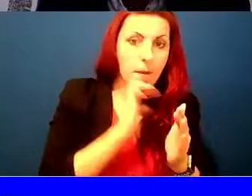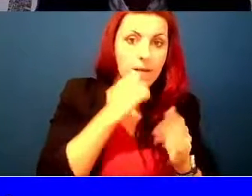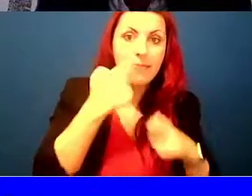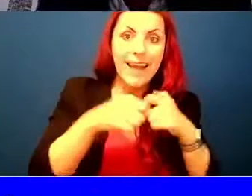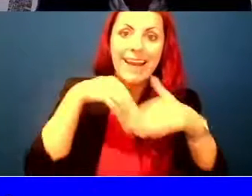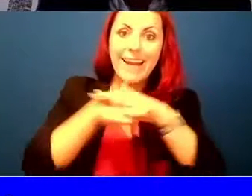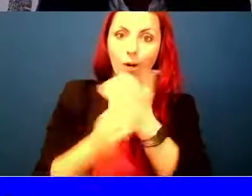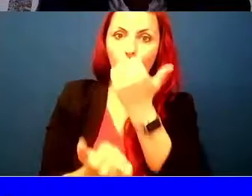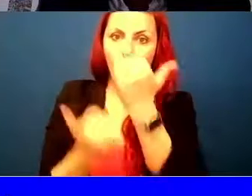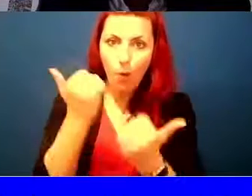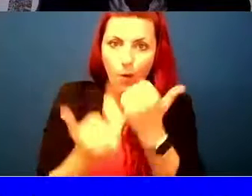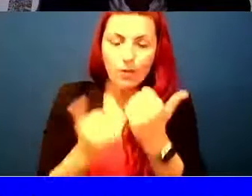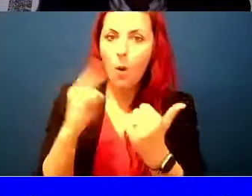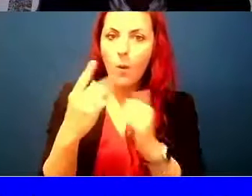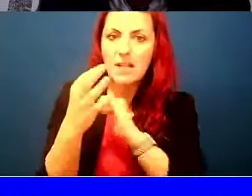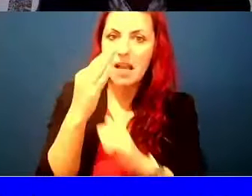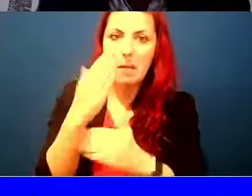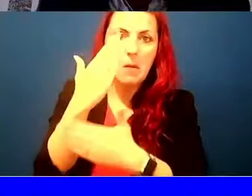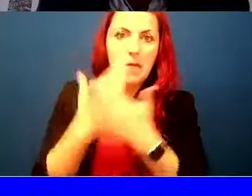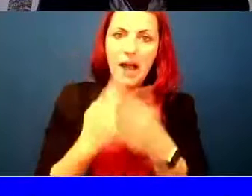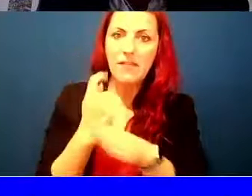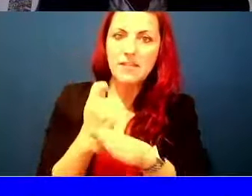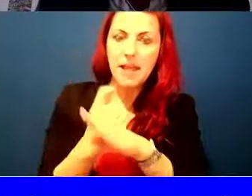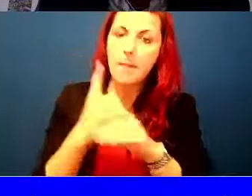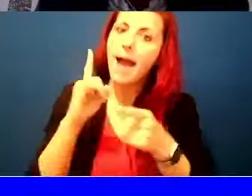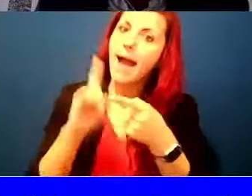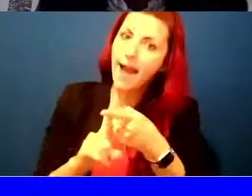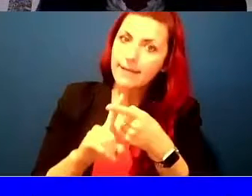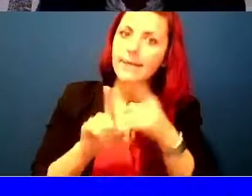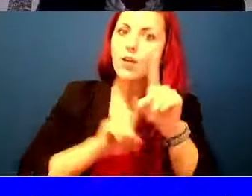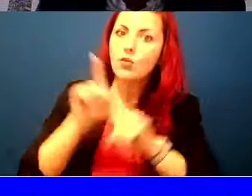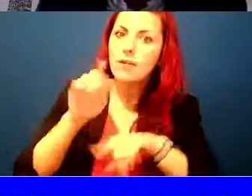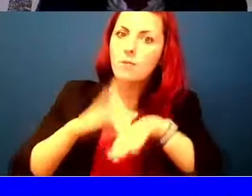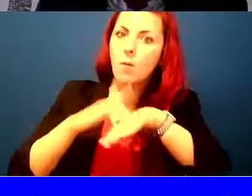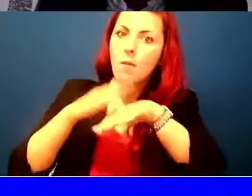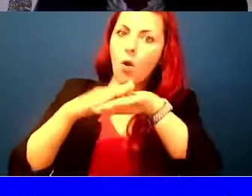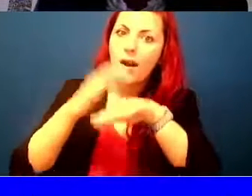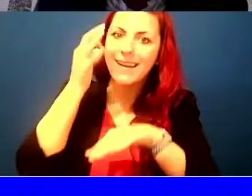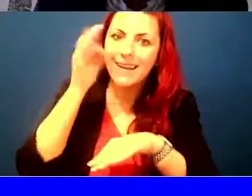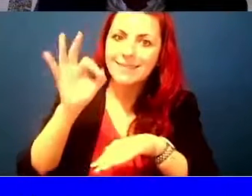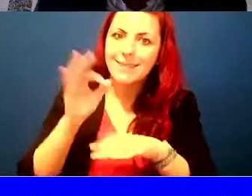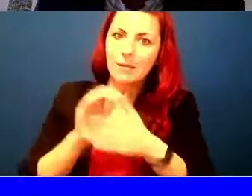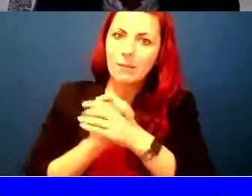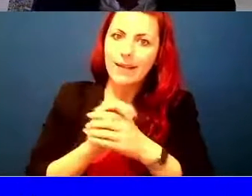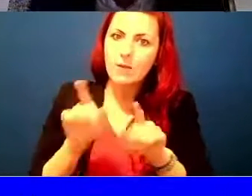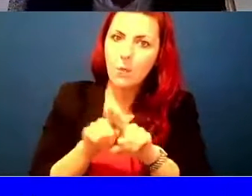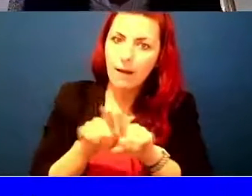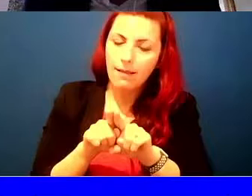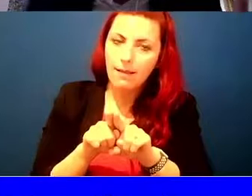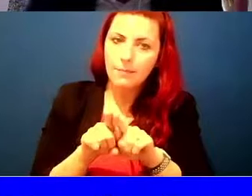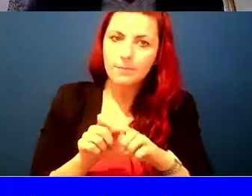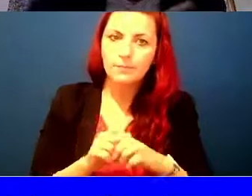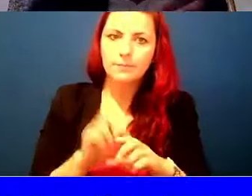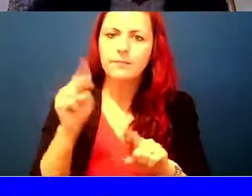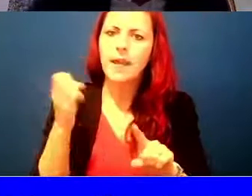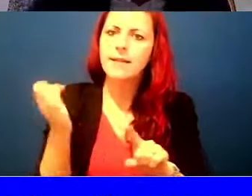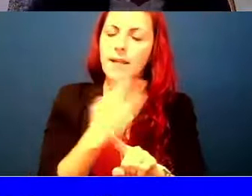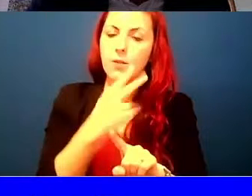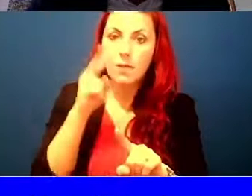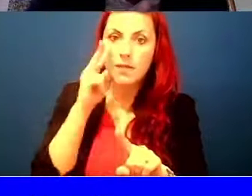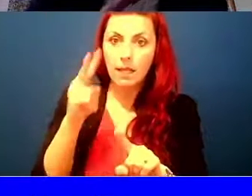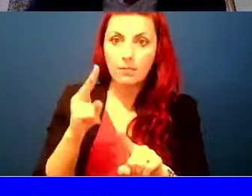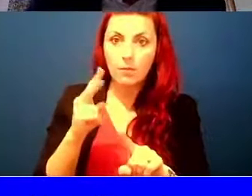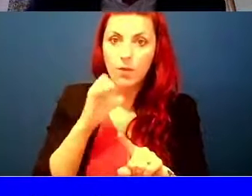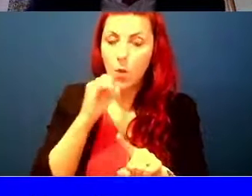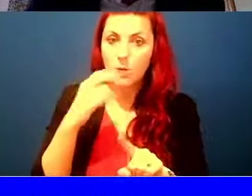cases, and also showed an increase in early guilty pleas. So on the next slide, you'll see as well that not only do we not have